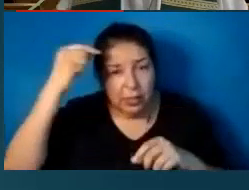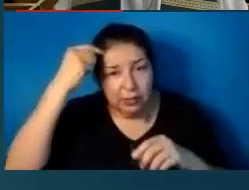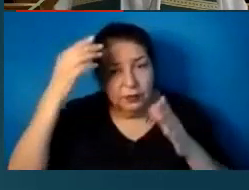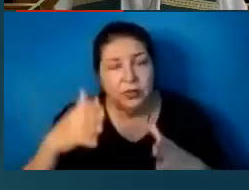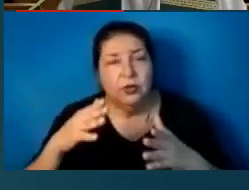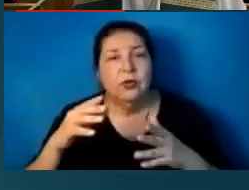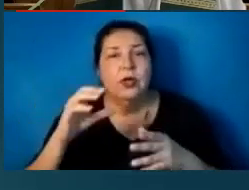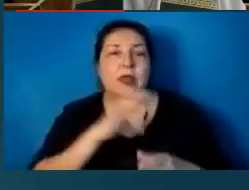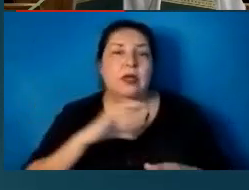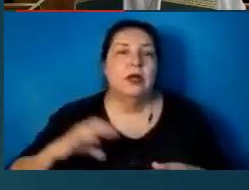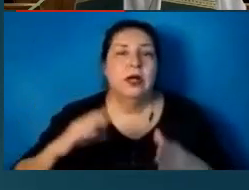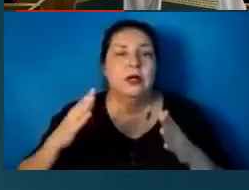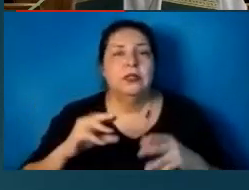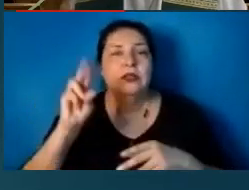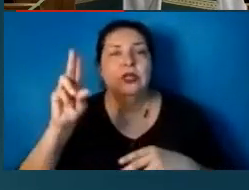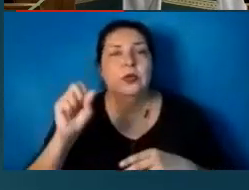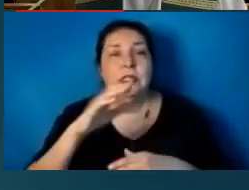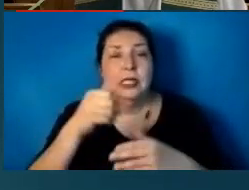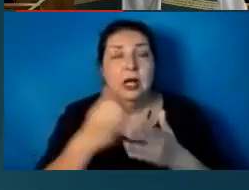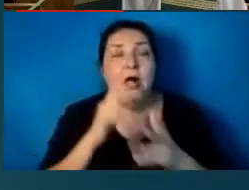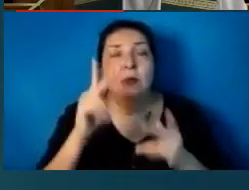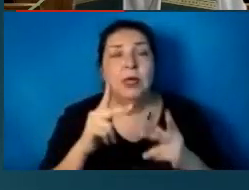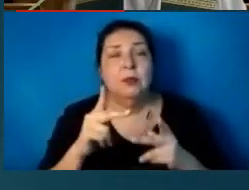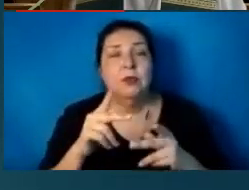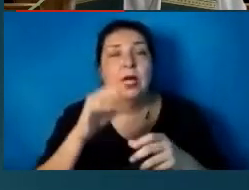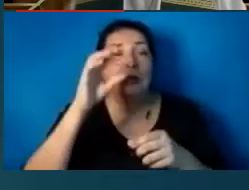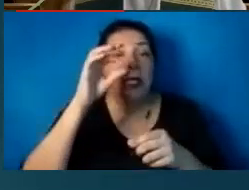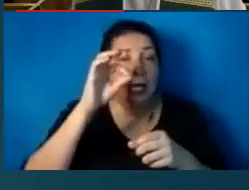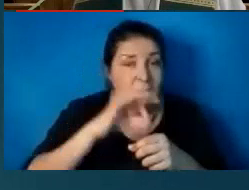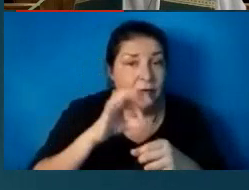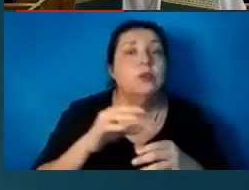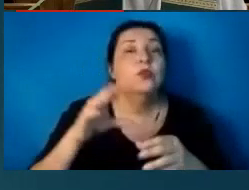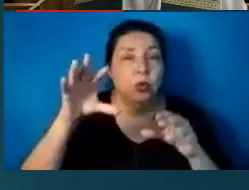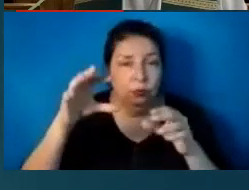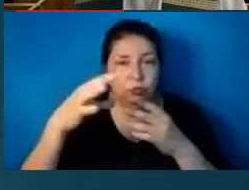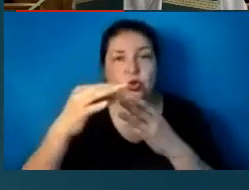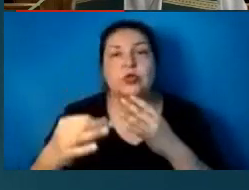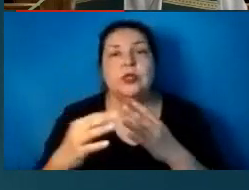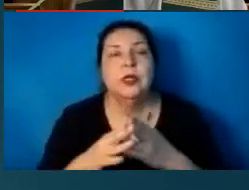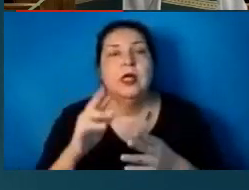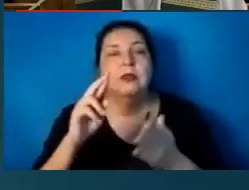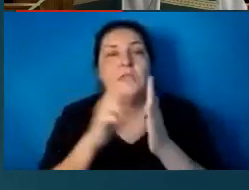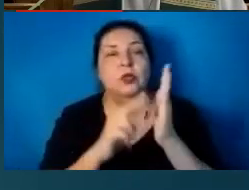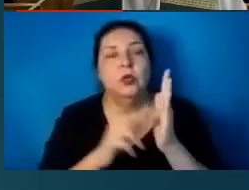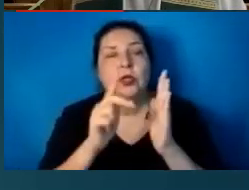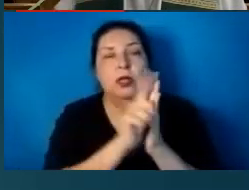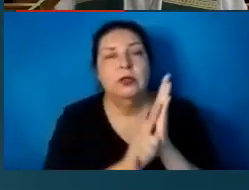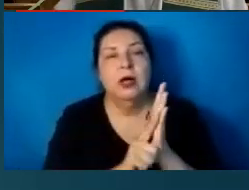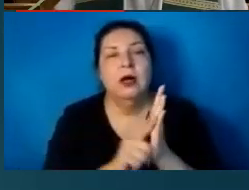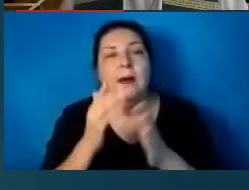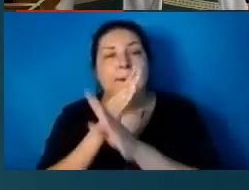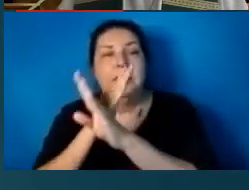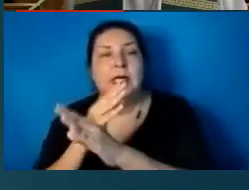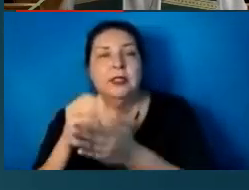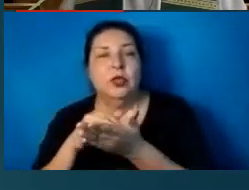Congress of the United States, and all elected and appointed civil servants, that the rule of law may protect the weak,